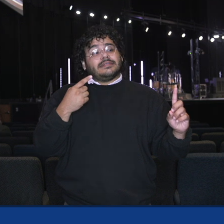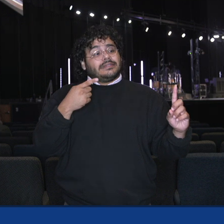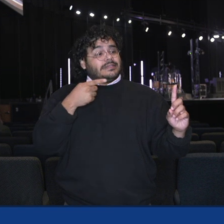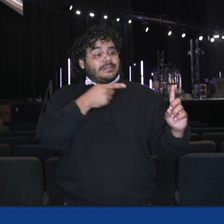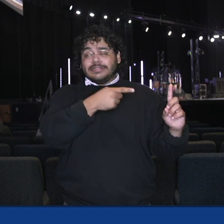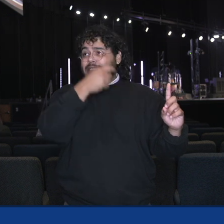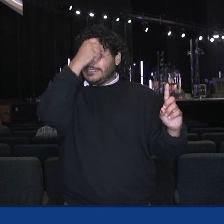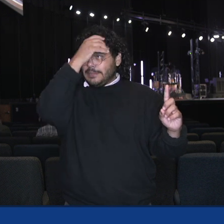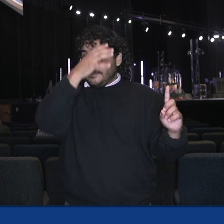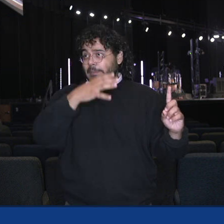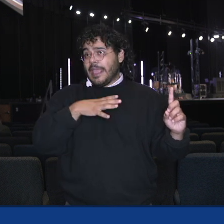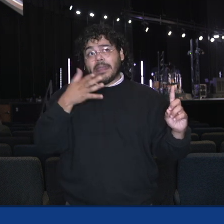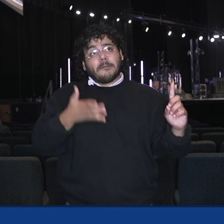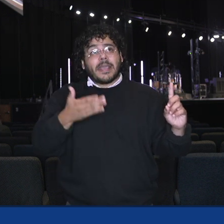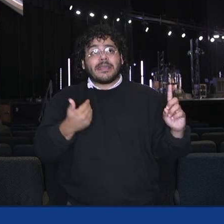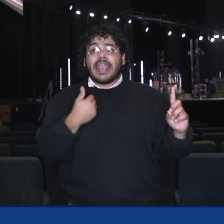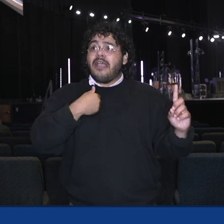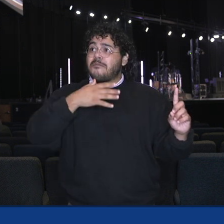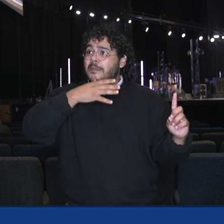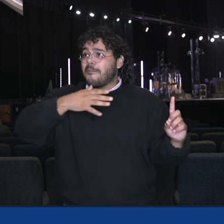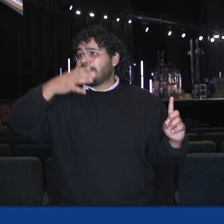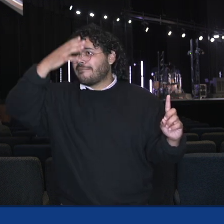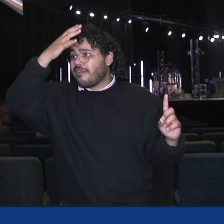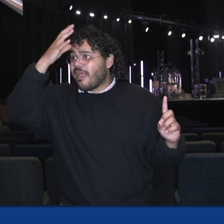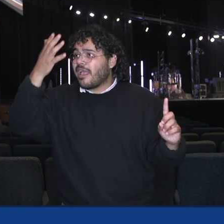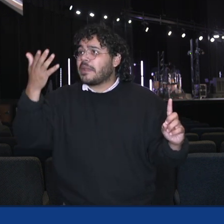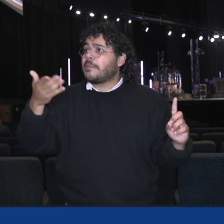someone's brother, perhaps someone's father.